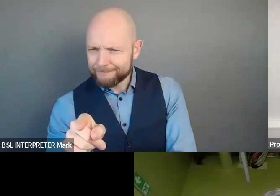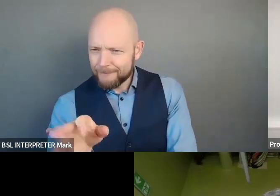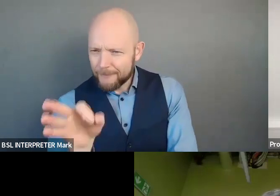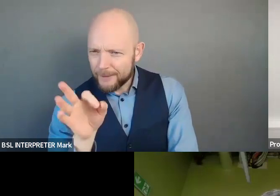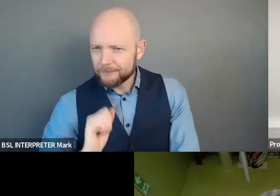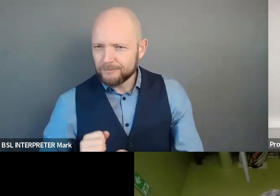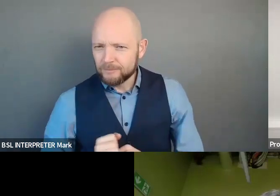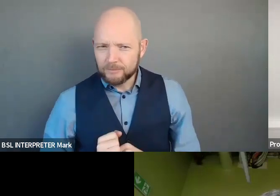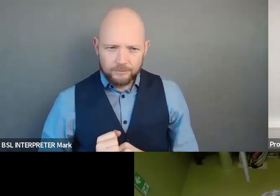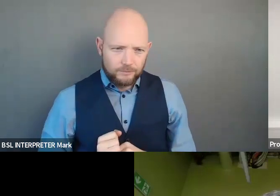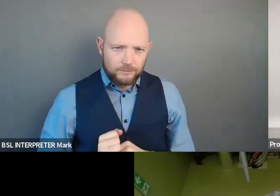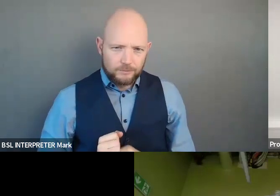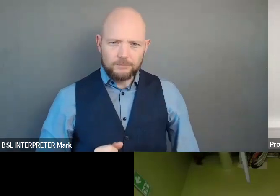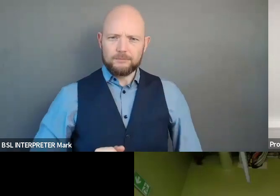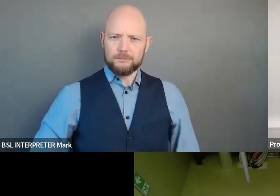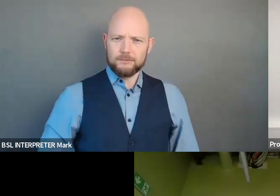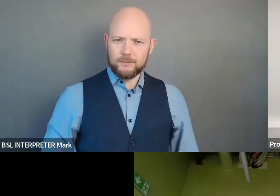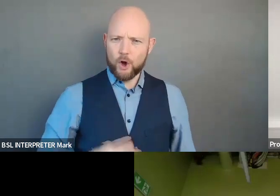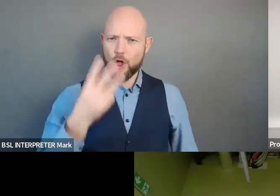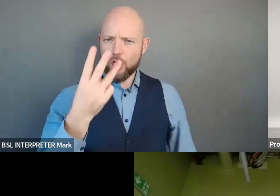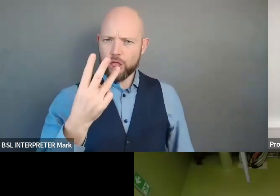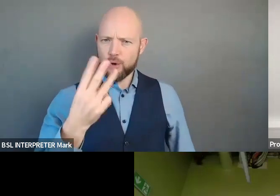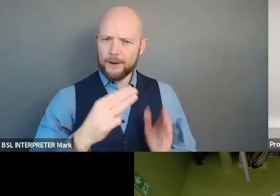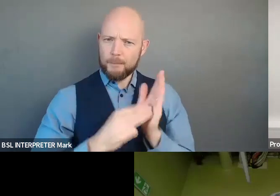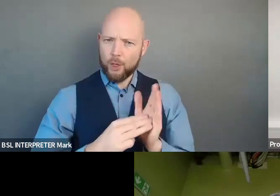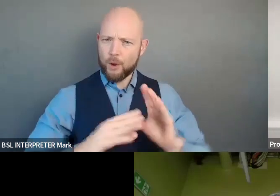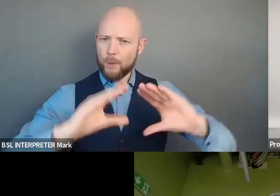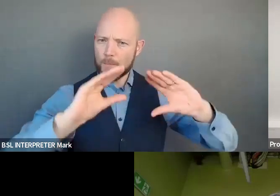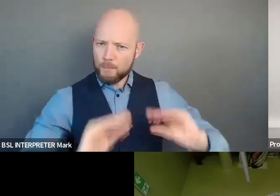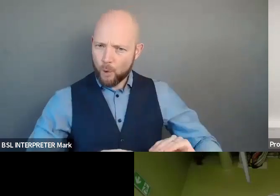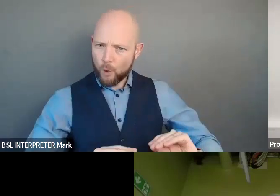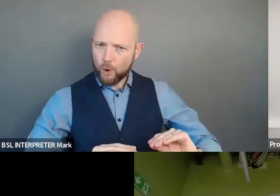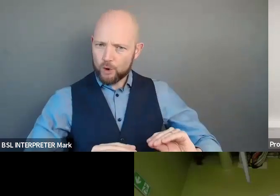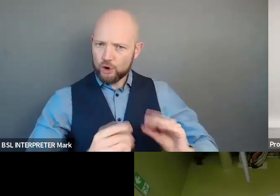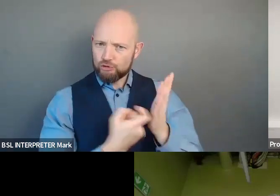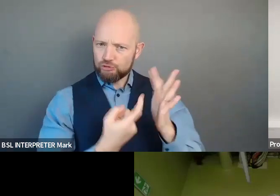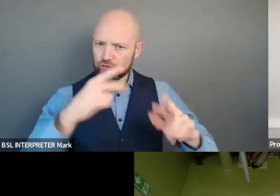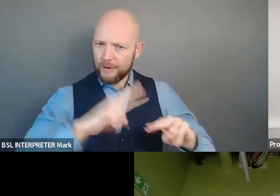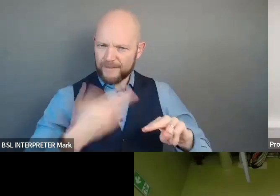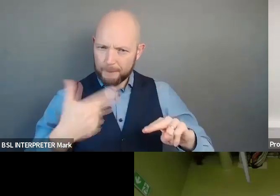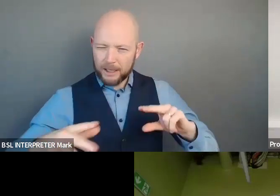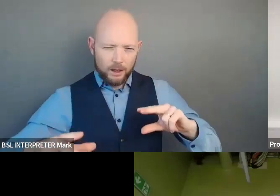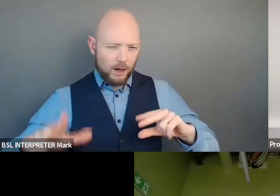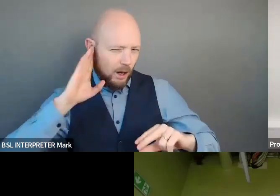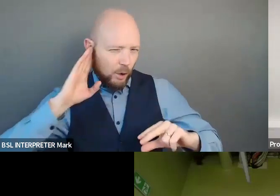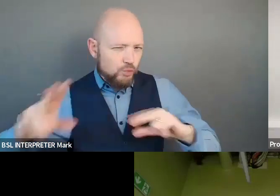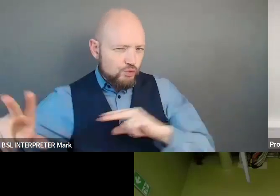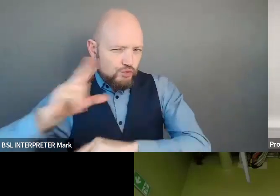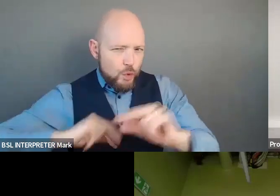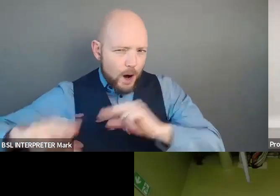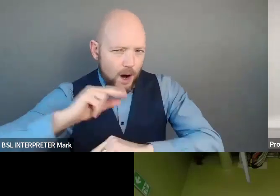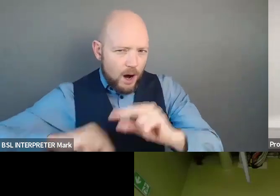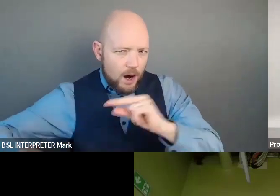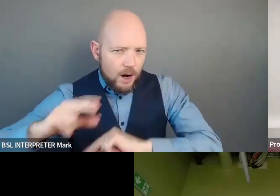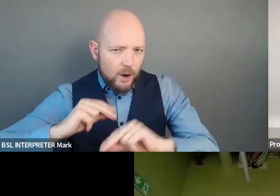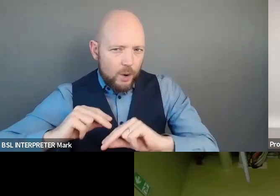with respect to the 3-month pause of the ref, and a rumour that's come out of that more, so